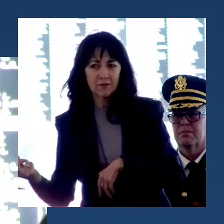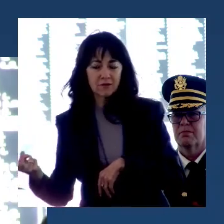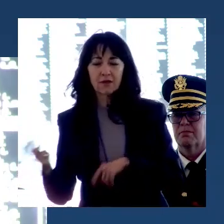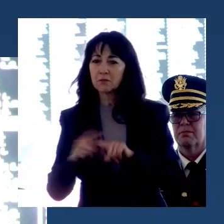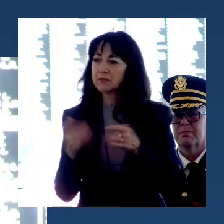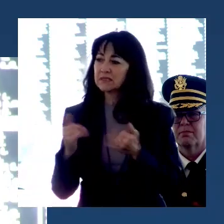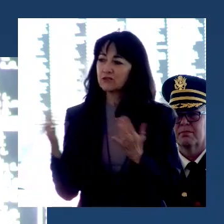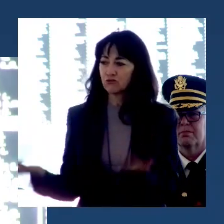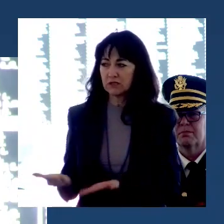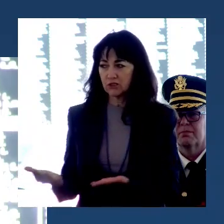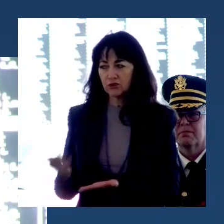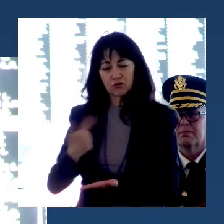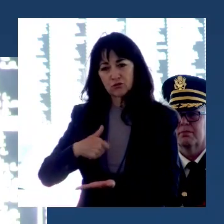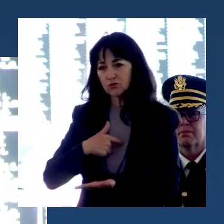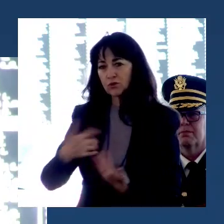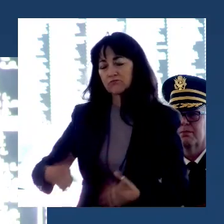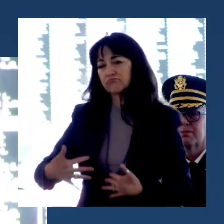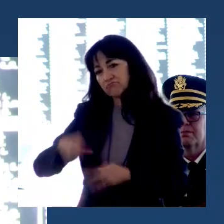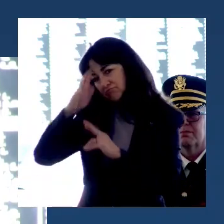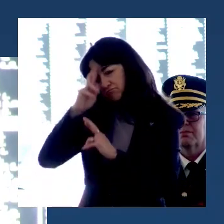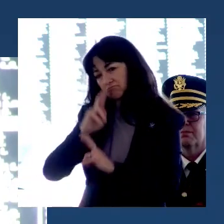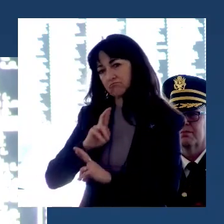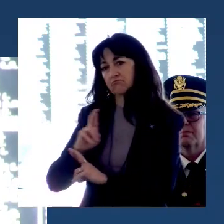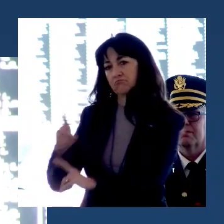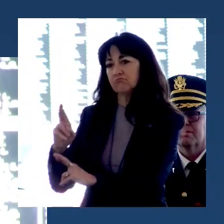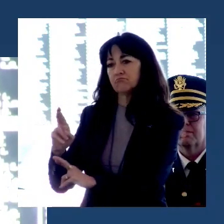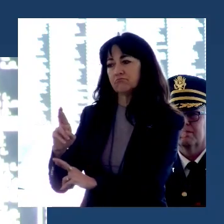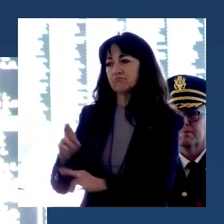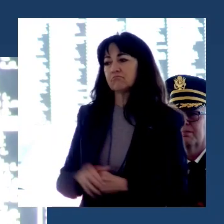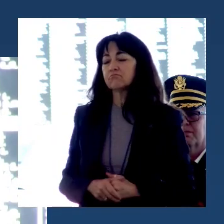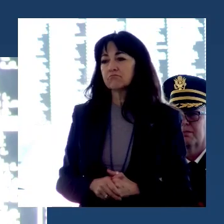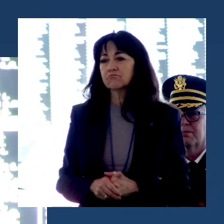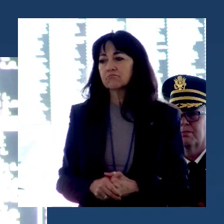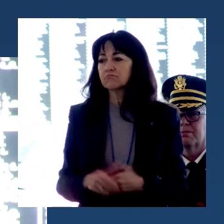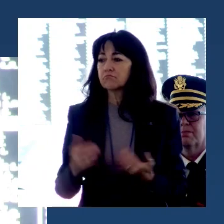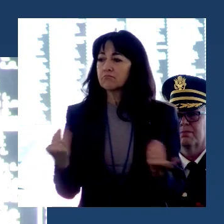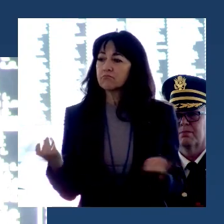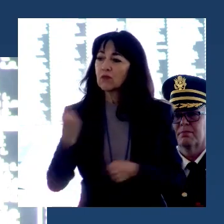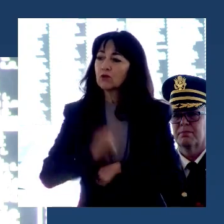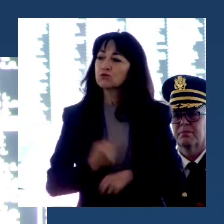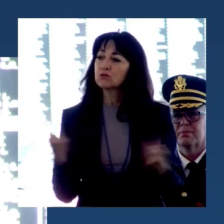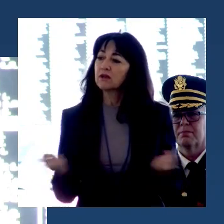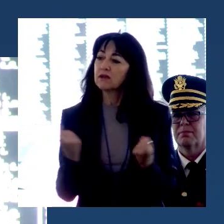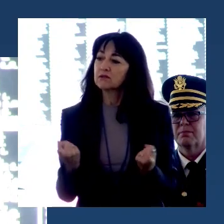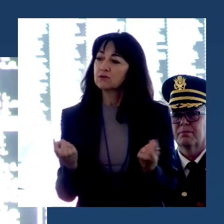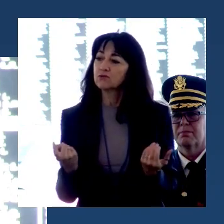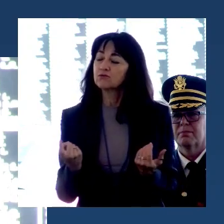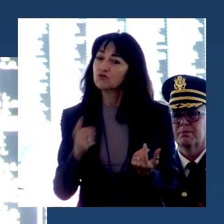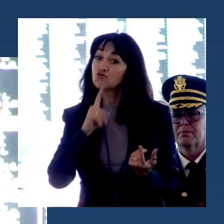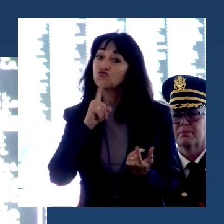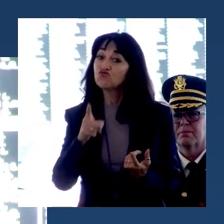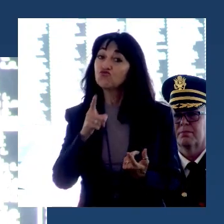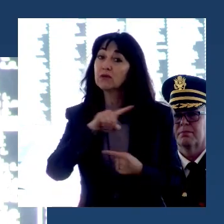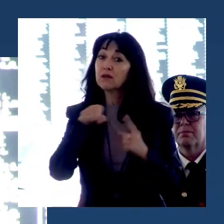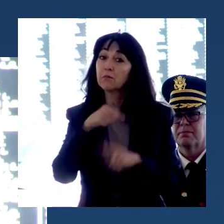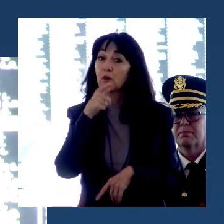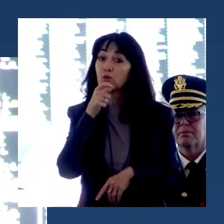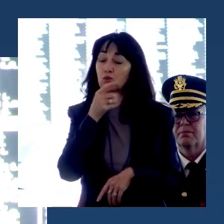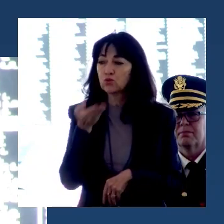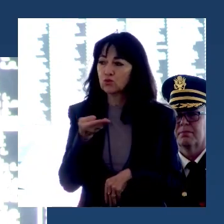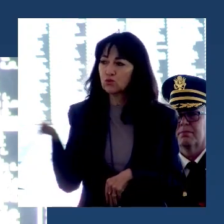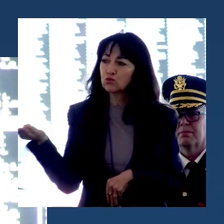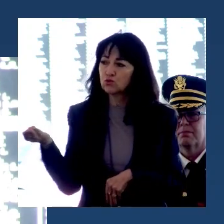pay you a tremendous amount of respect. This ceremony today is mostly about you and the family and